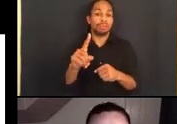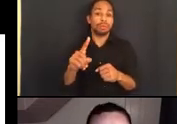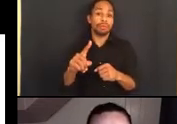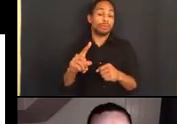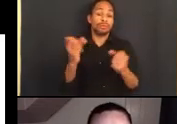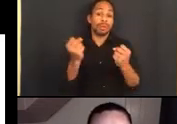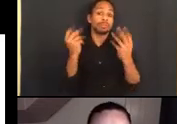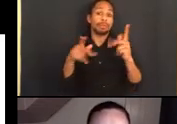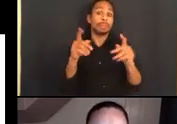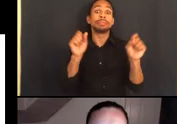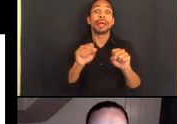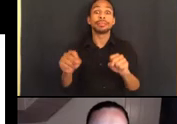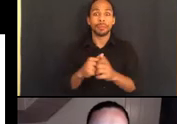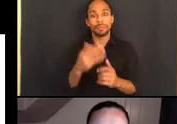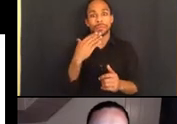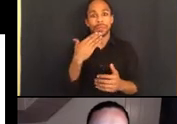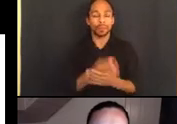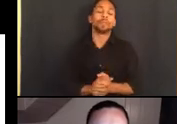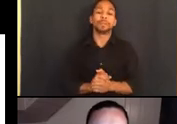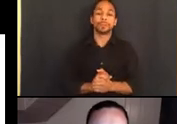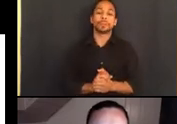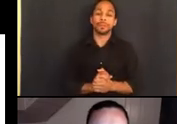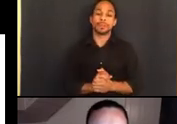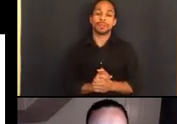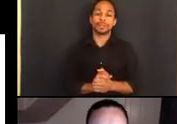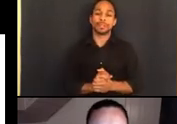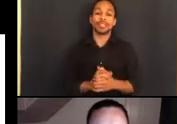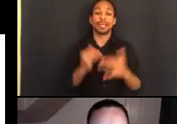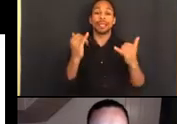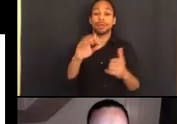Thank you so much. And next we'll have Eden Almasude. Hi,